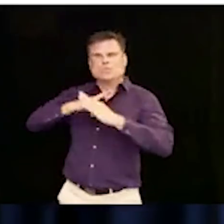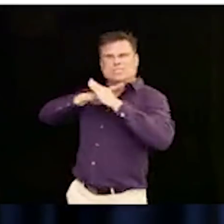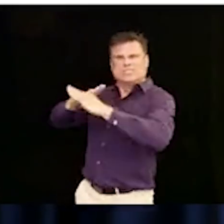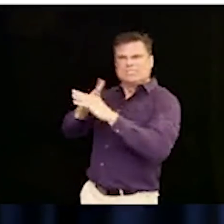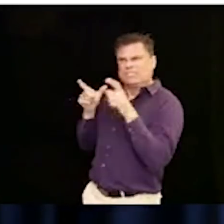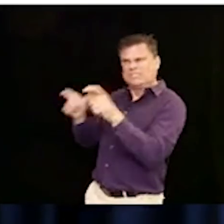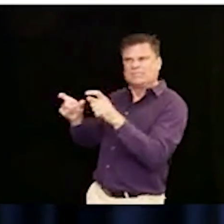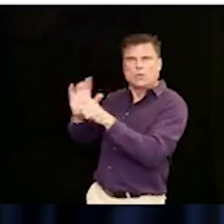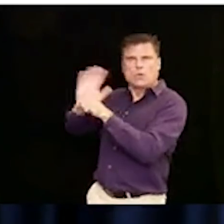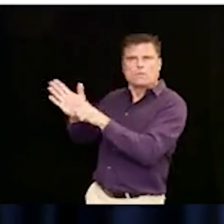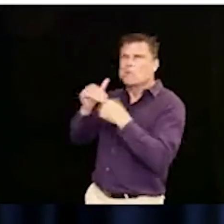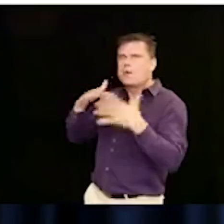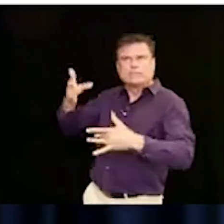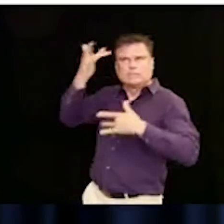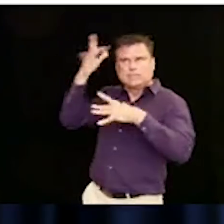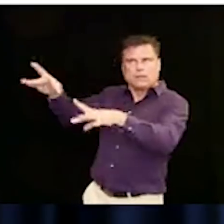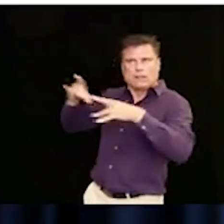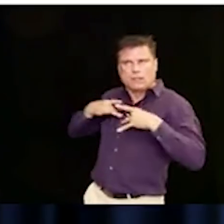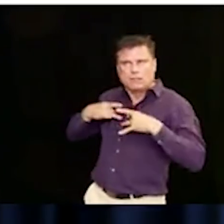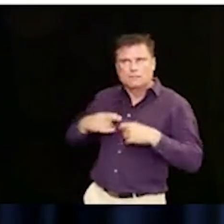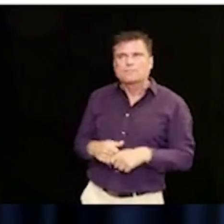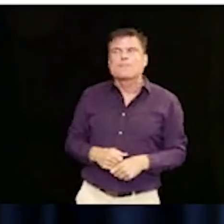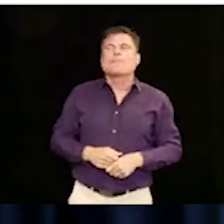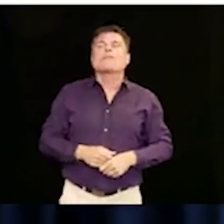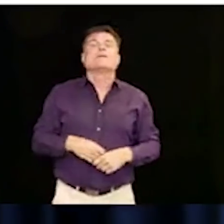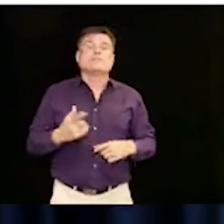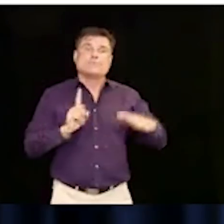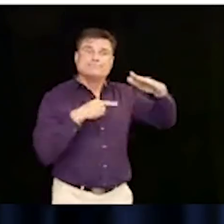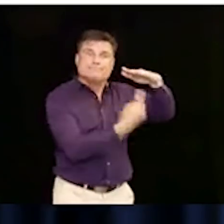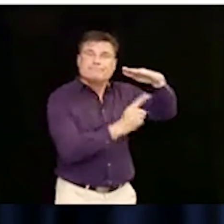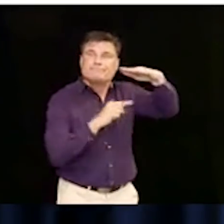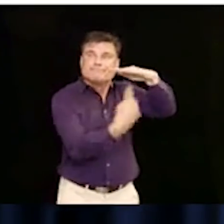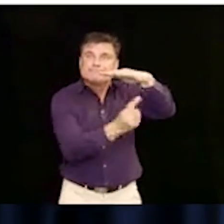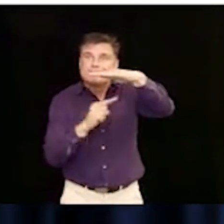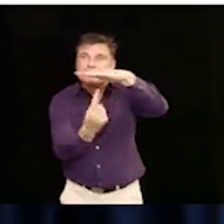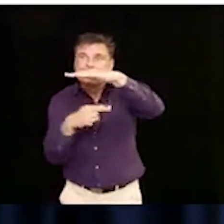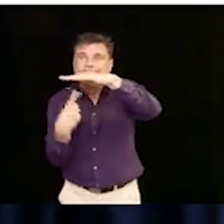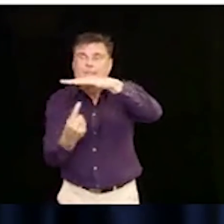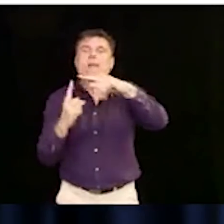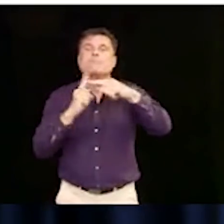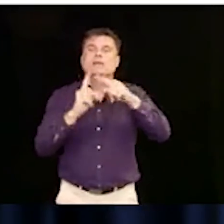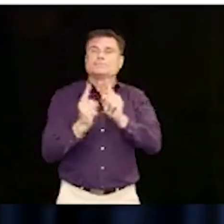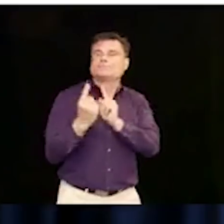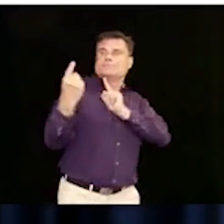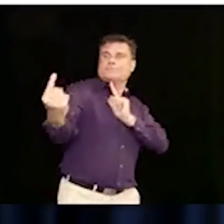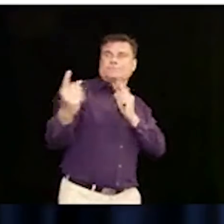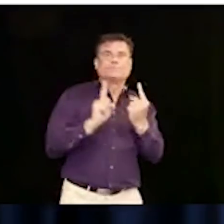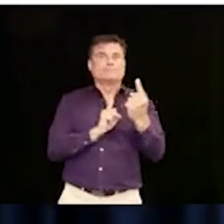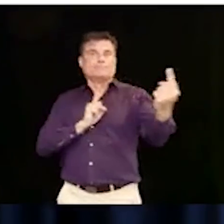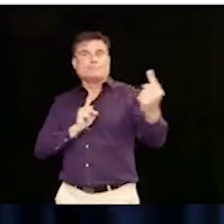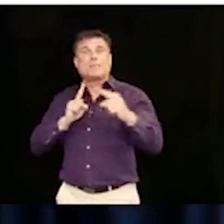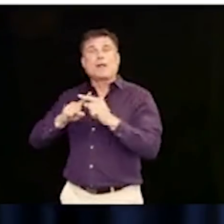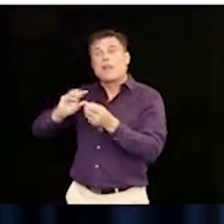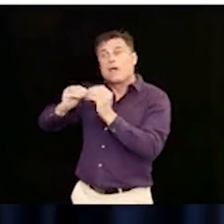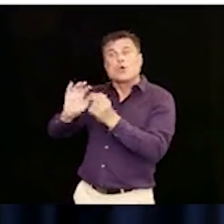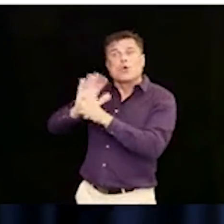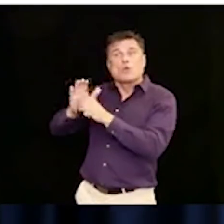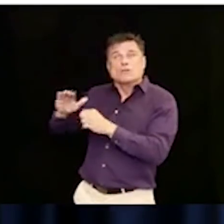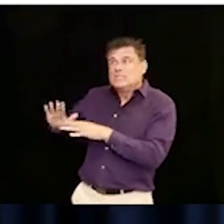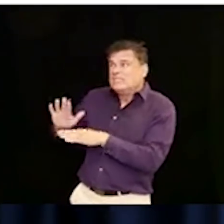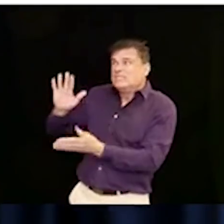COVID-19. Words like self-isolation, physical distancing, and flattening the curve became part of our